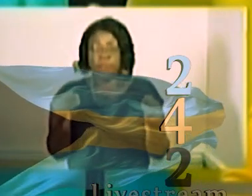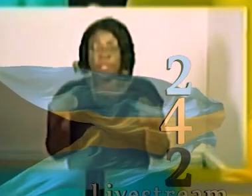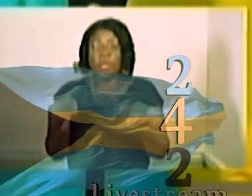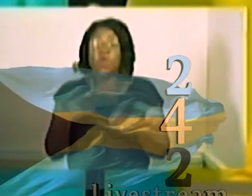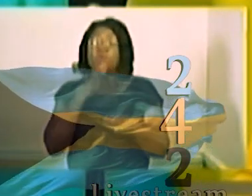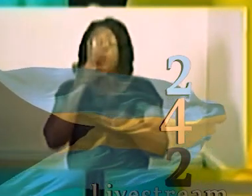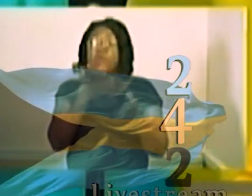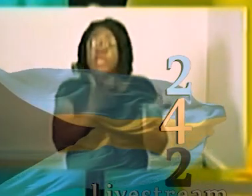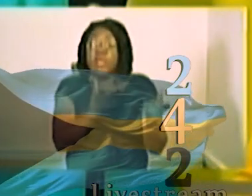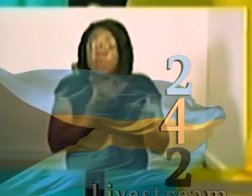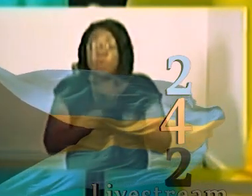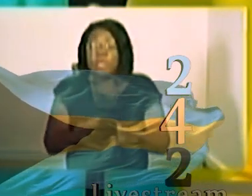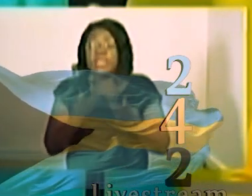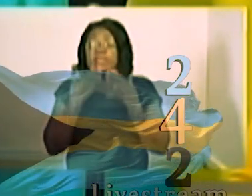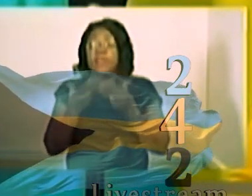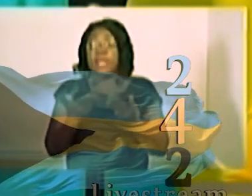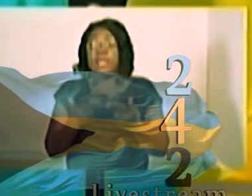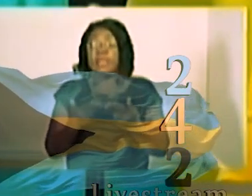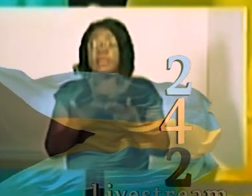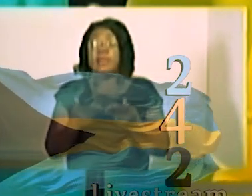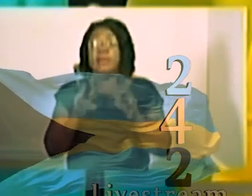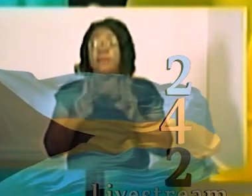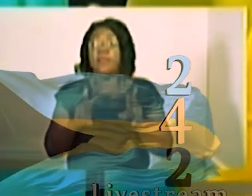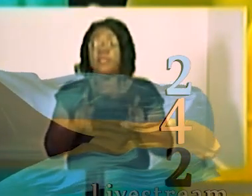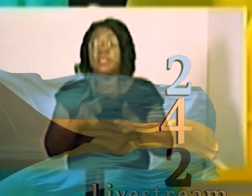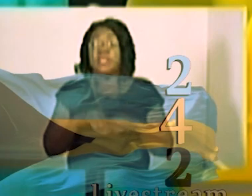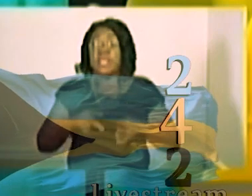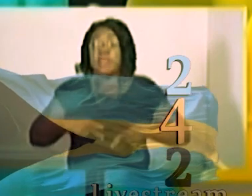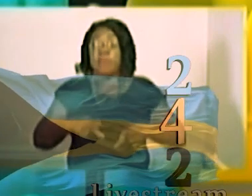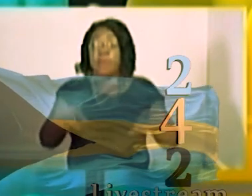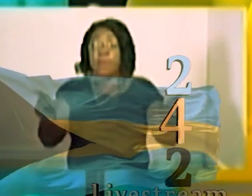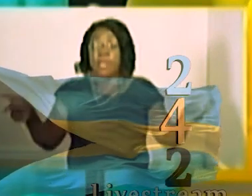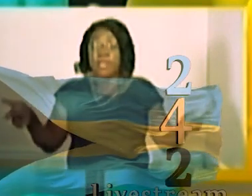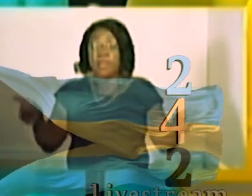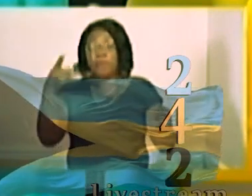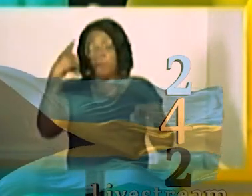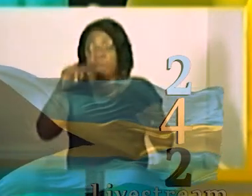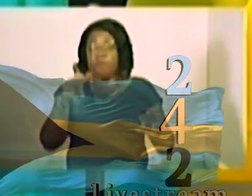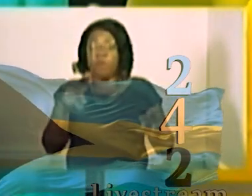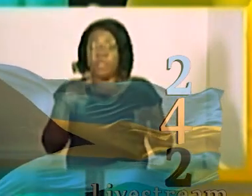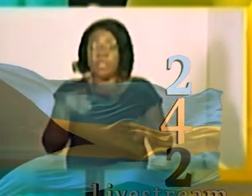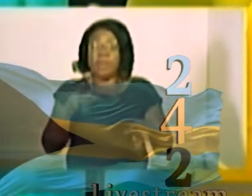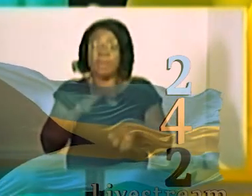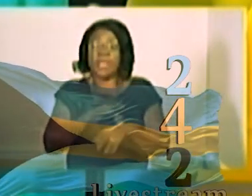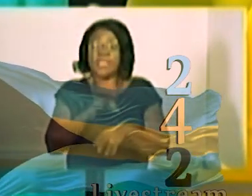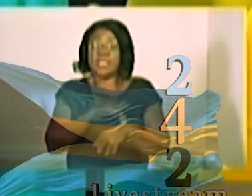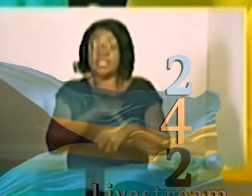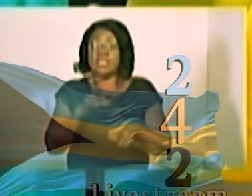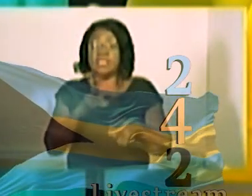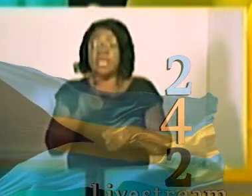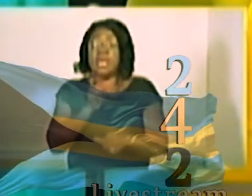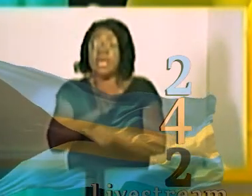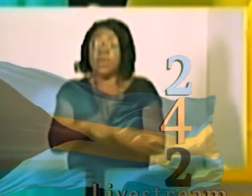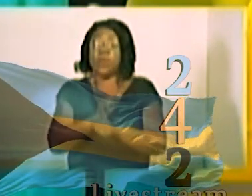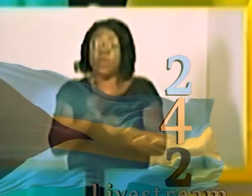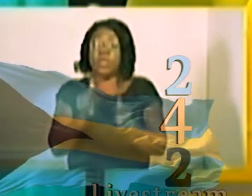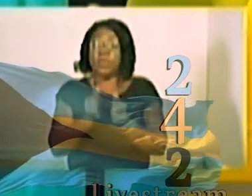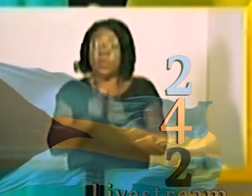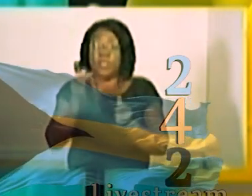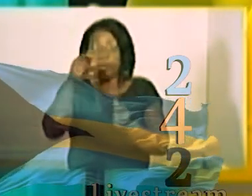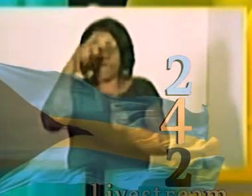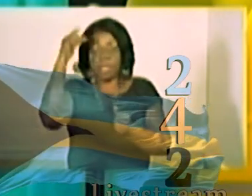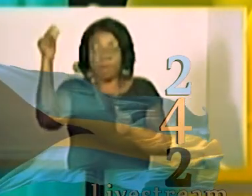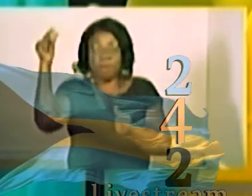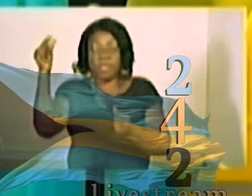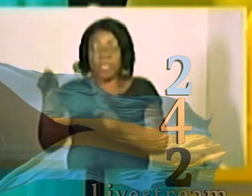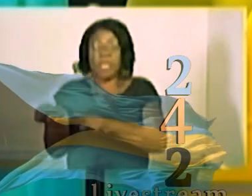We really want to thank members of the public for their patience and cooperation